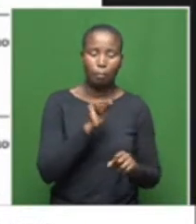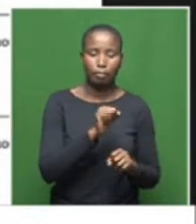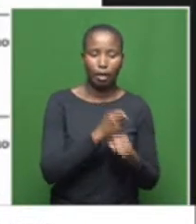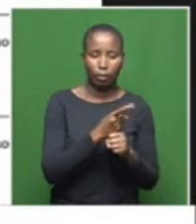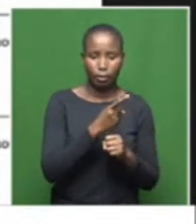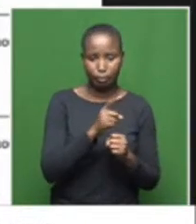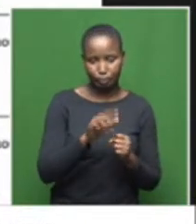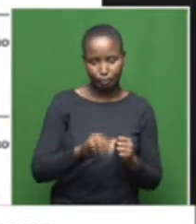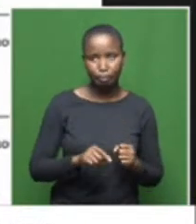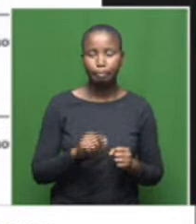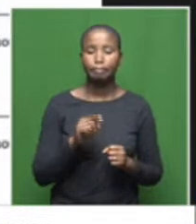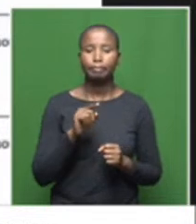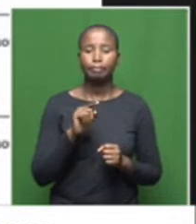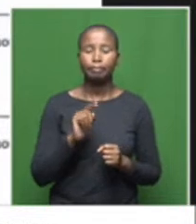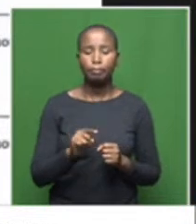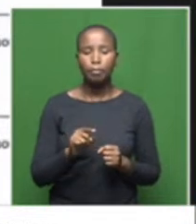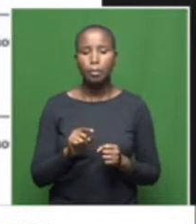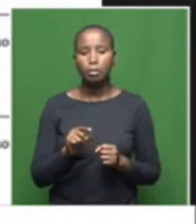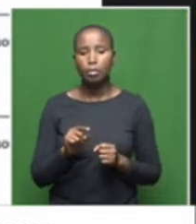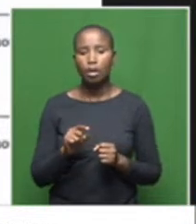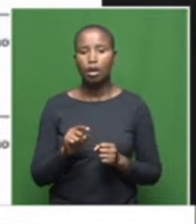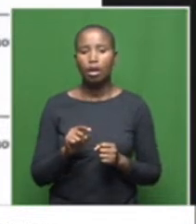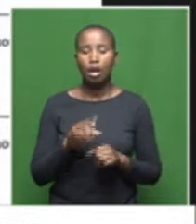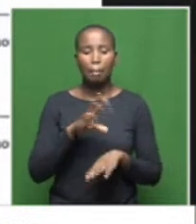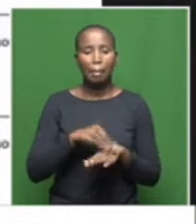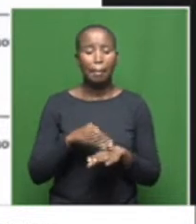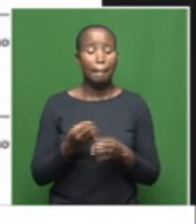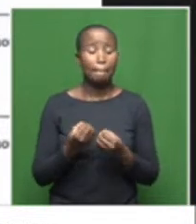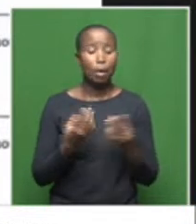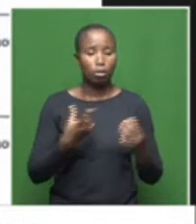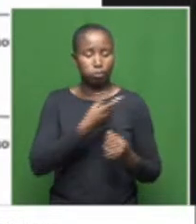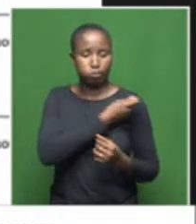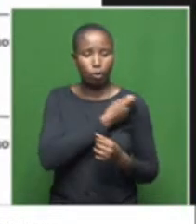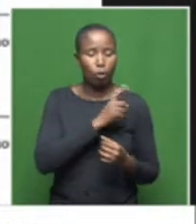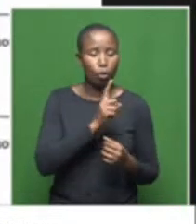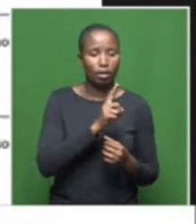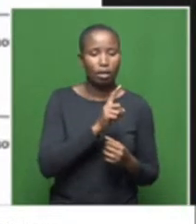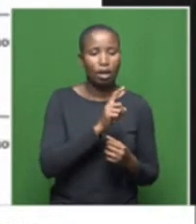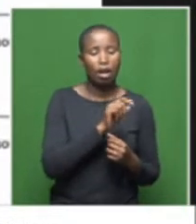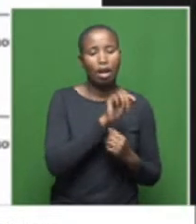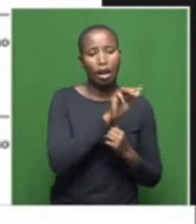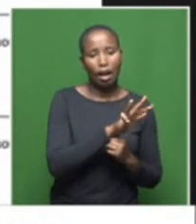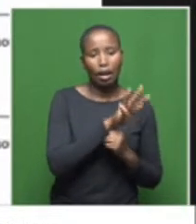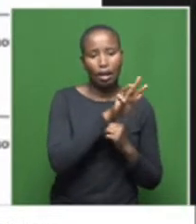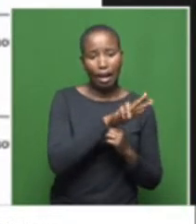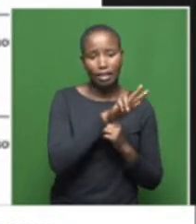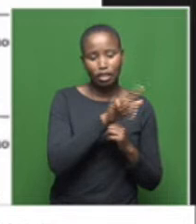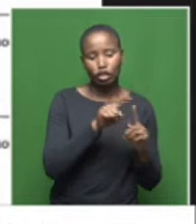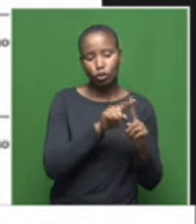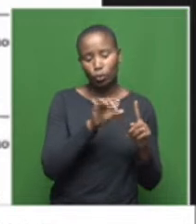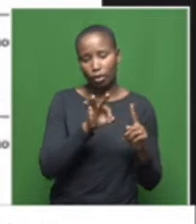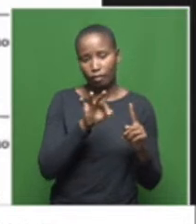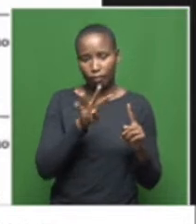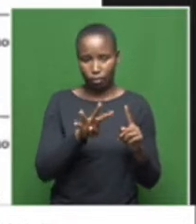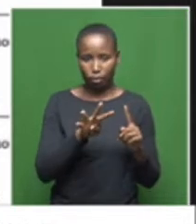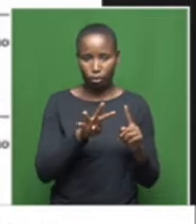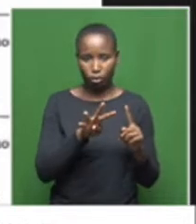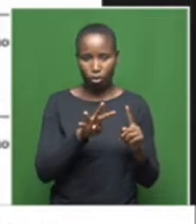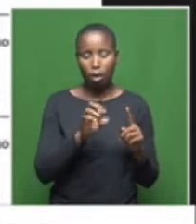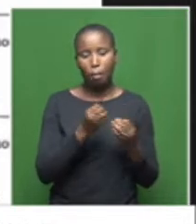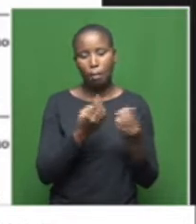drawback remains the young people 18 to 34, who are only at 34% coverage, with